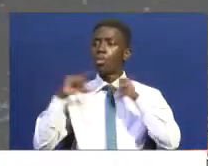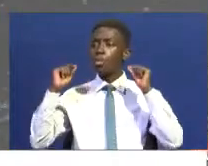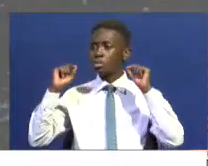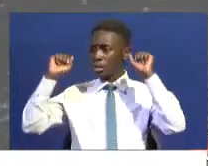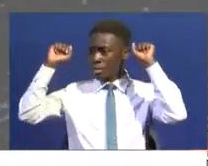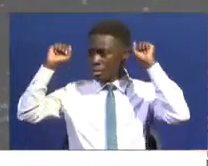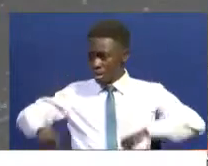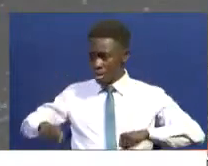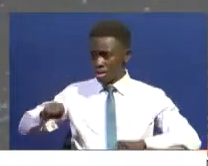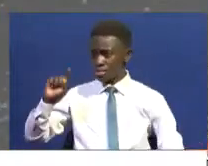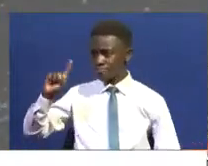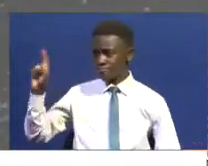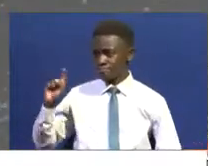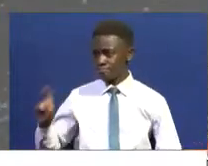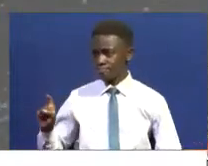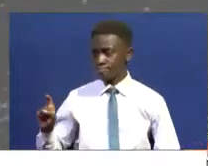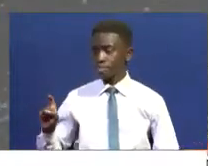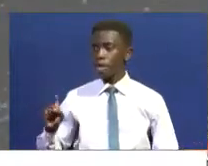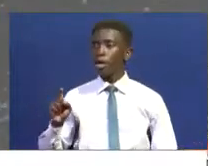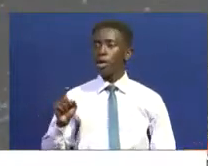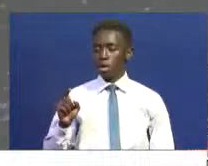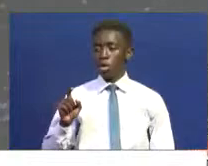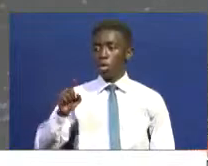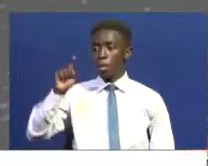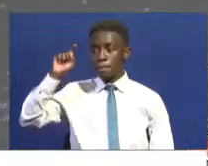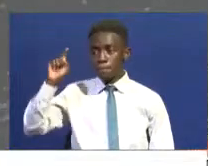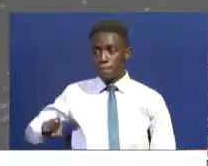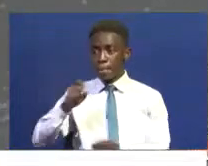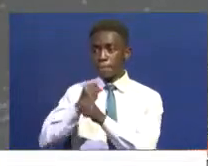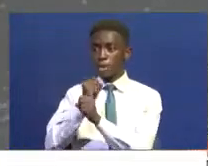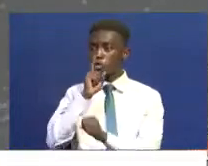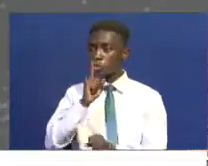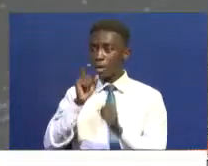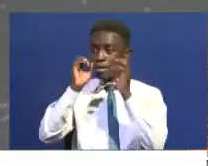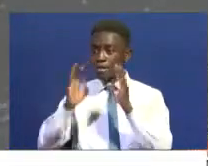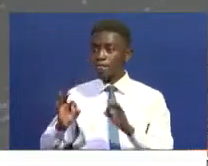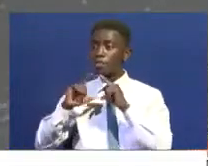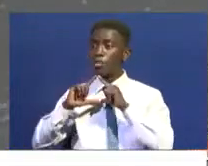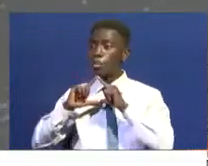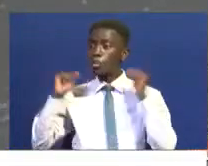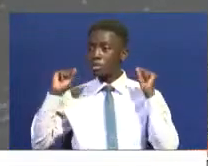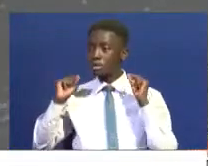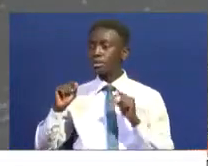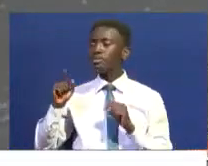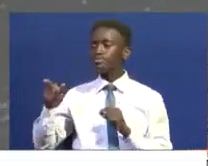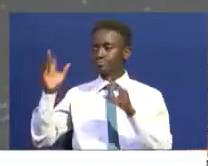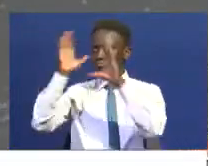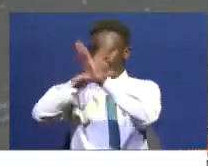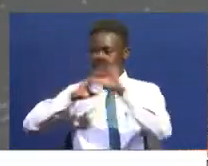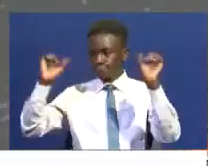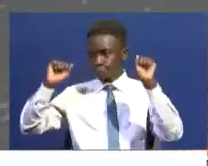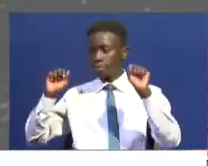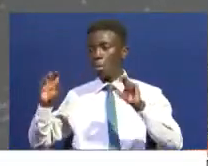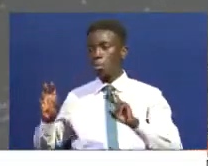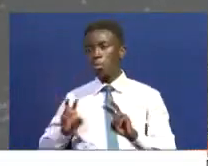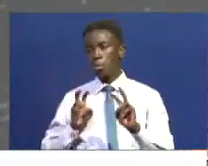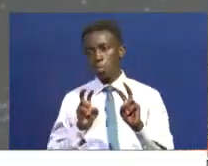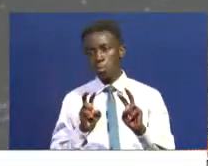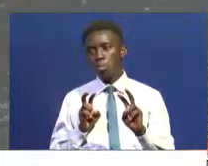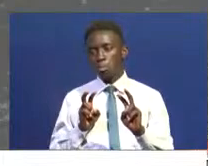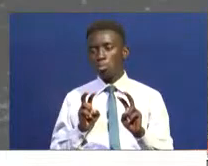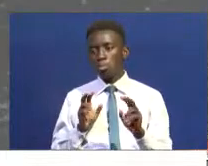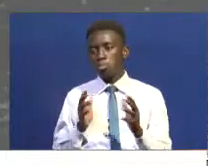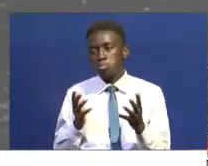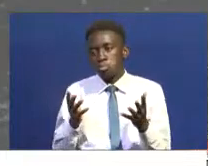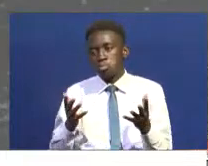critical is to ensure that if you're hosting, then the presidency is with you as a country. How